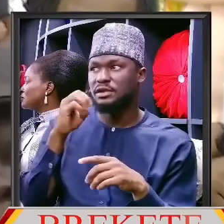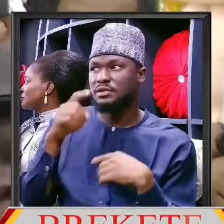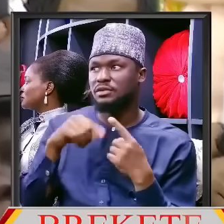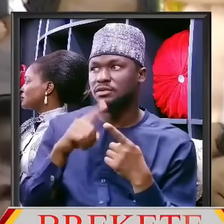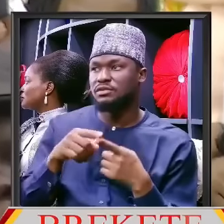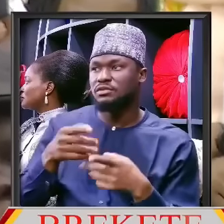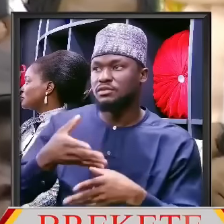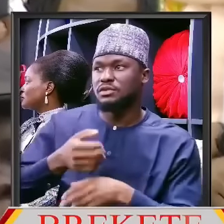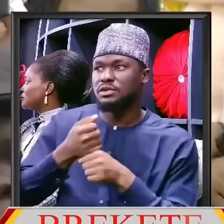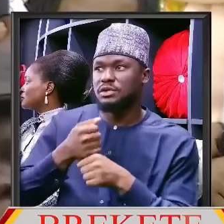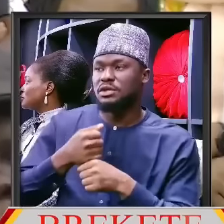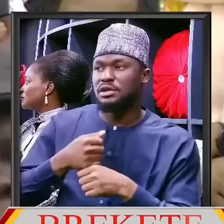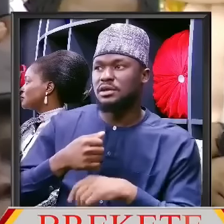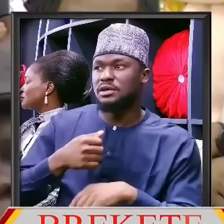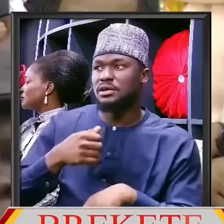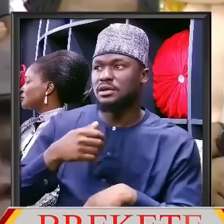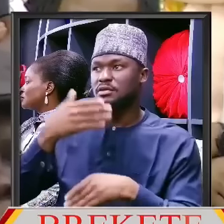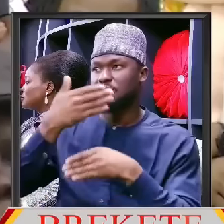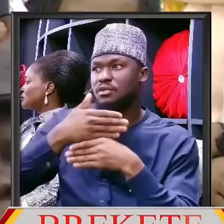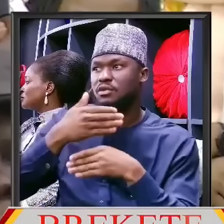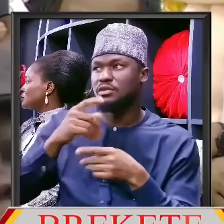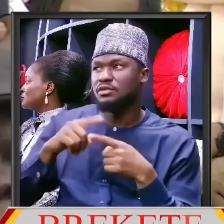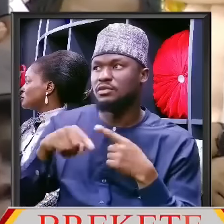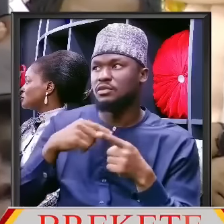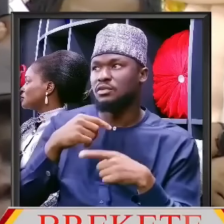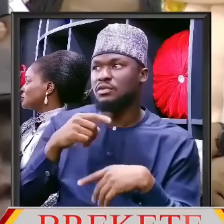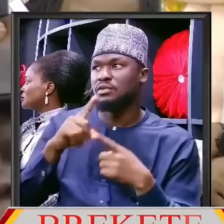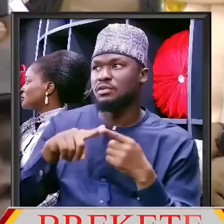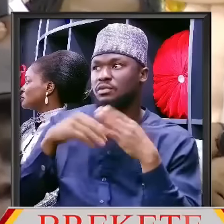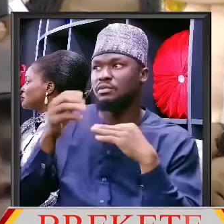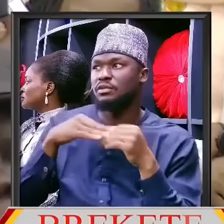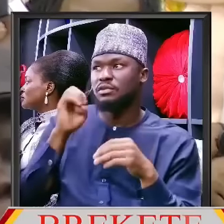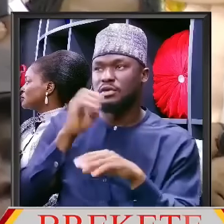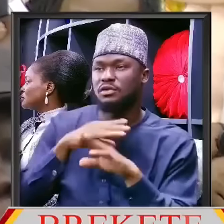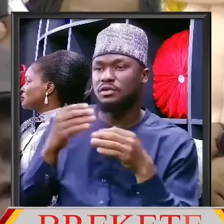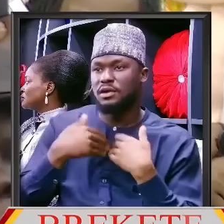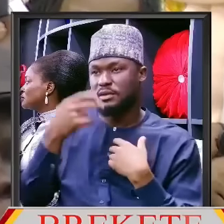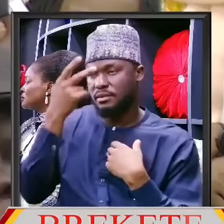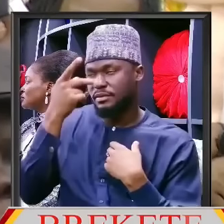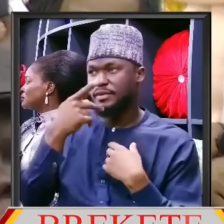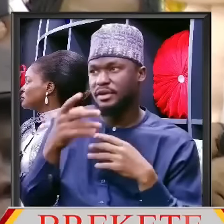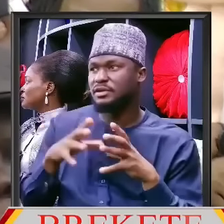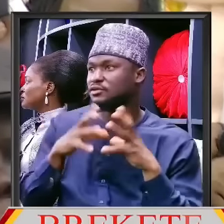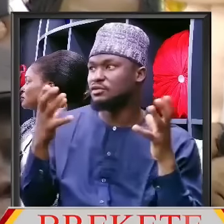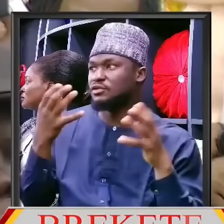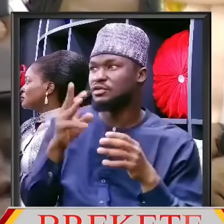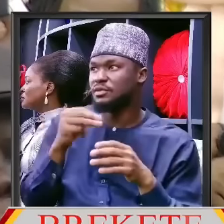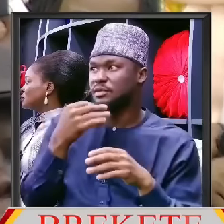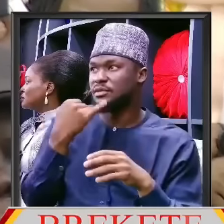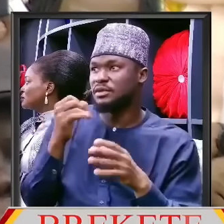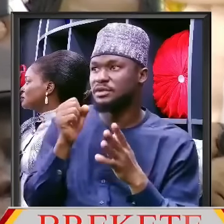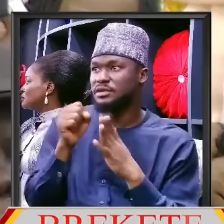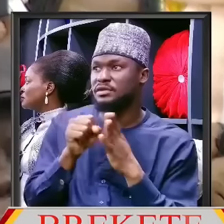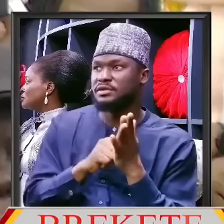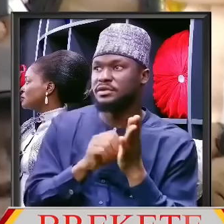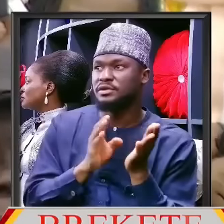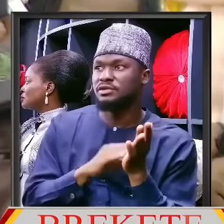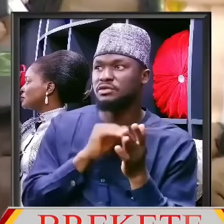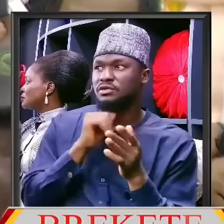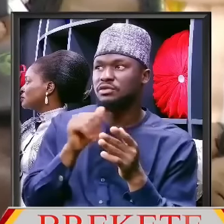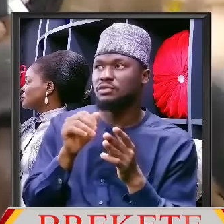block. Say now, so in they take, sustain himself, you know, get papa and mama. Many of them, they, you know, send a state school. Not be school